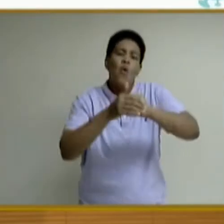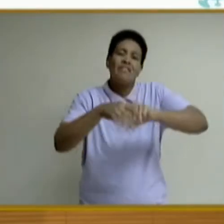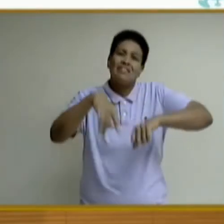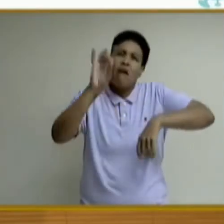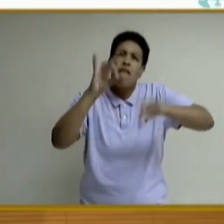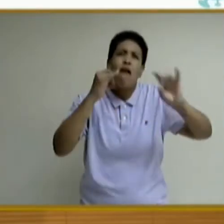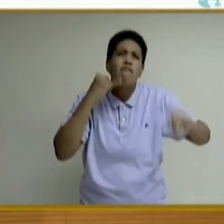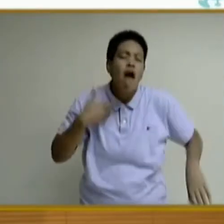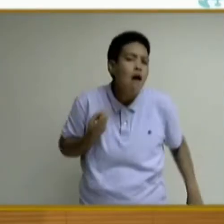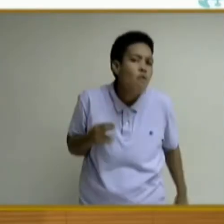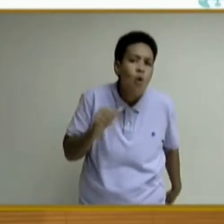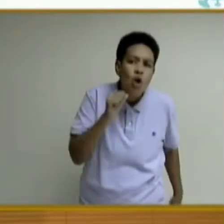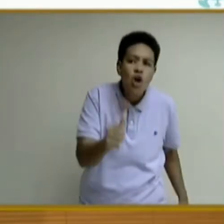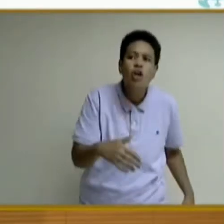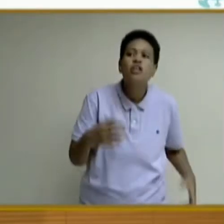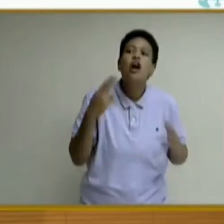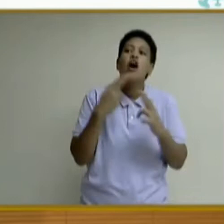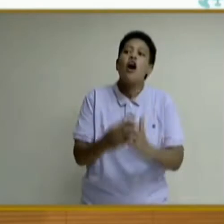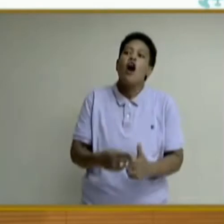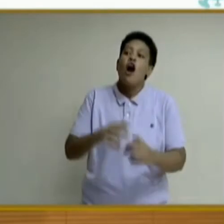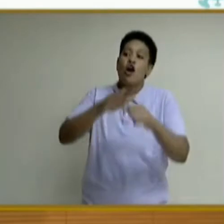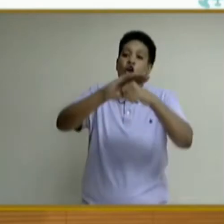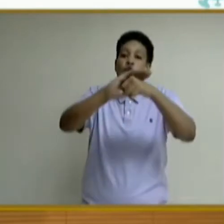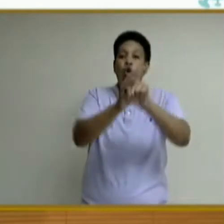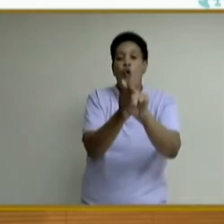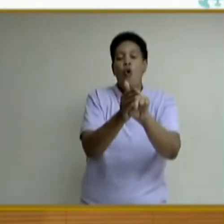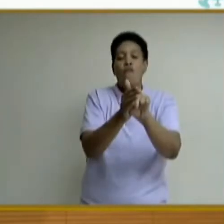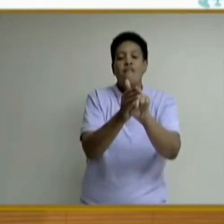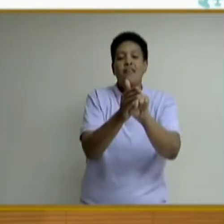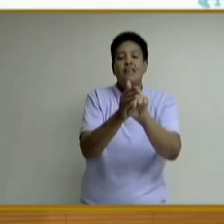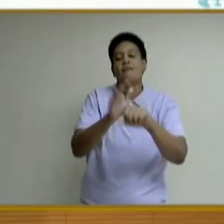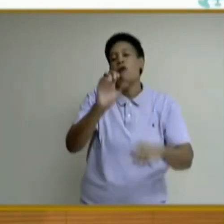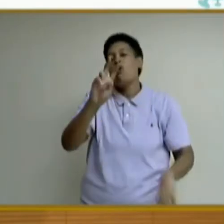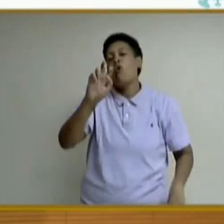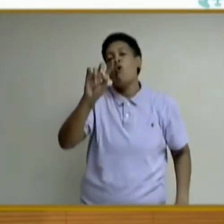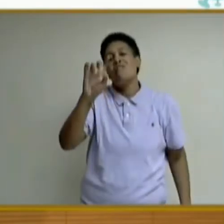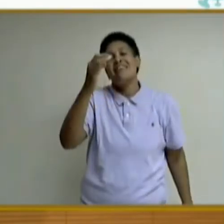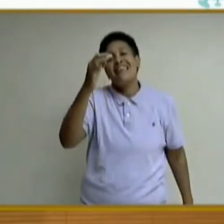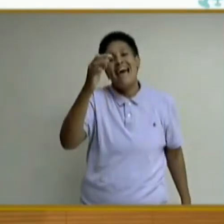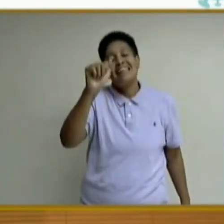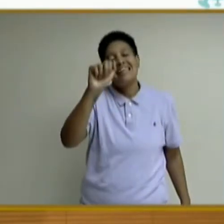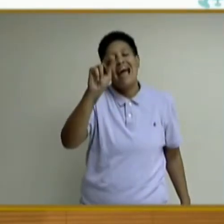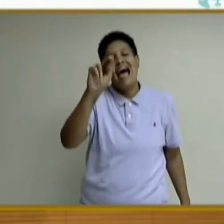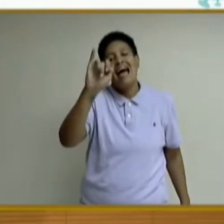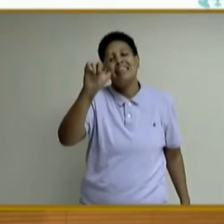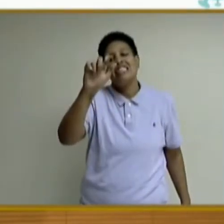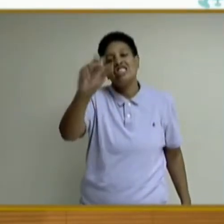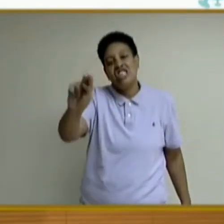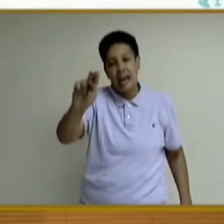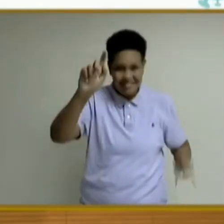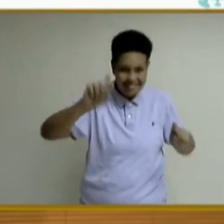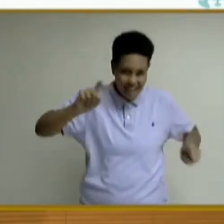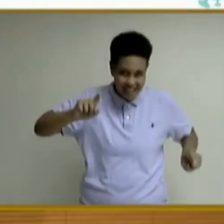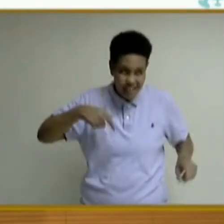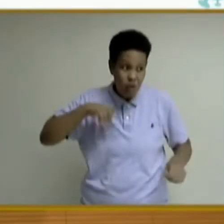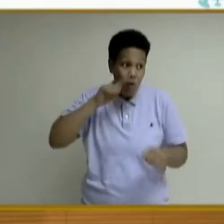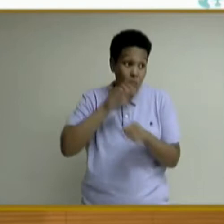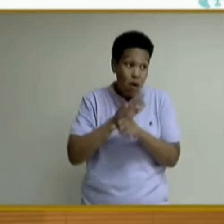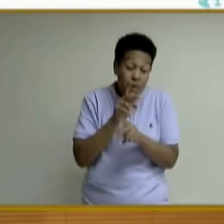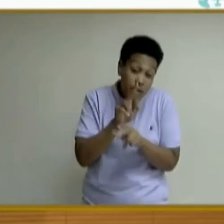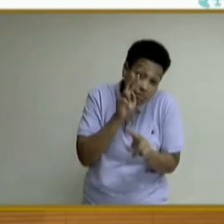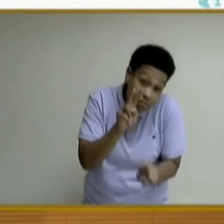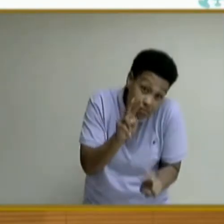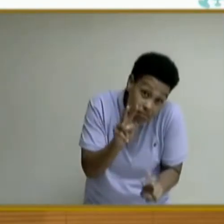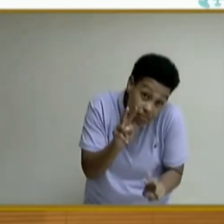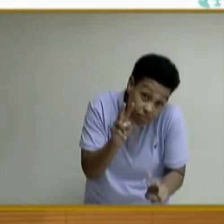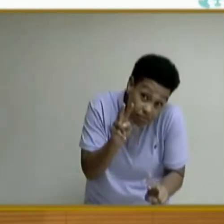that is the COVID-19 Antigen test. So we promised that we would keep a watchful